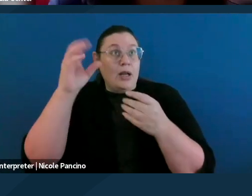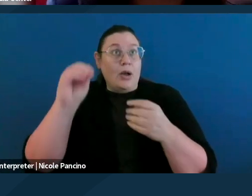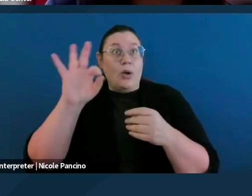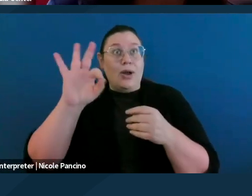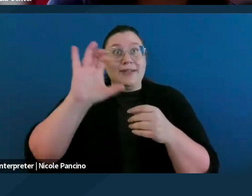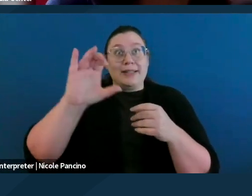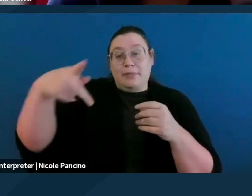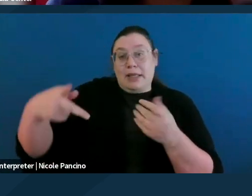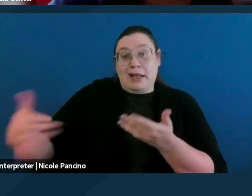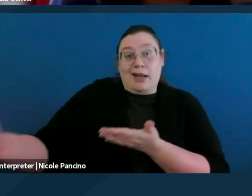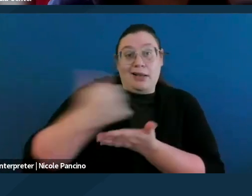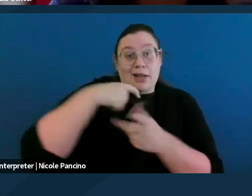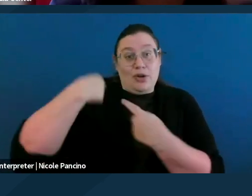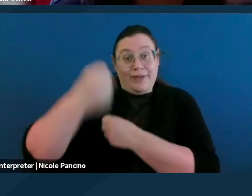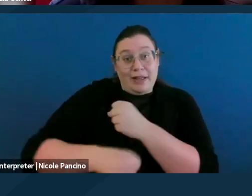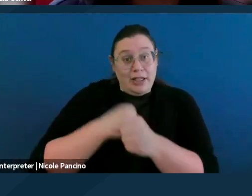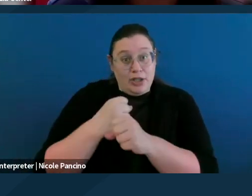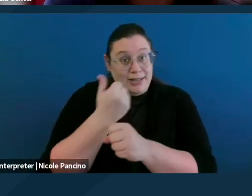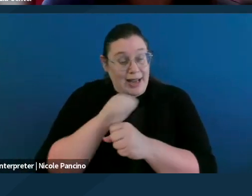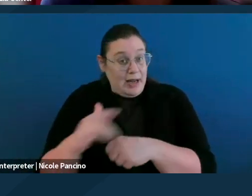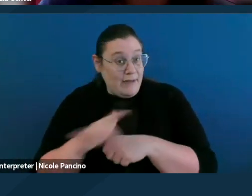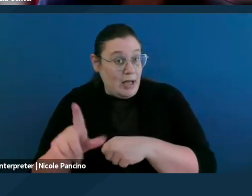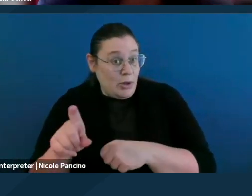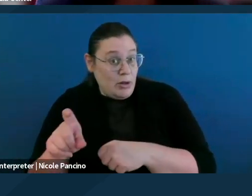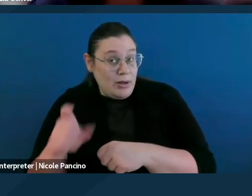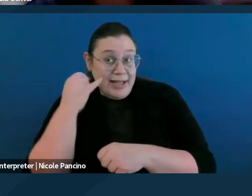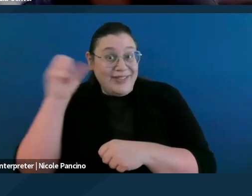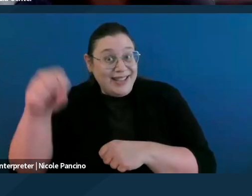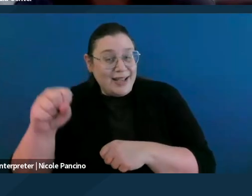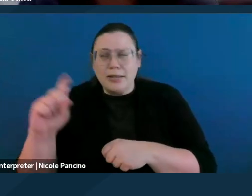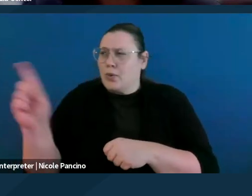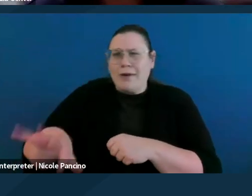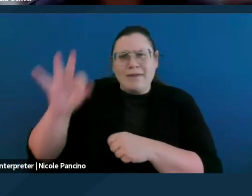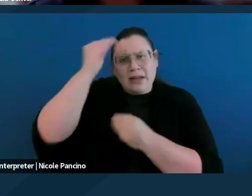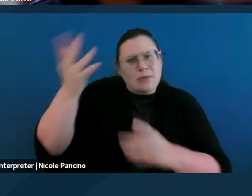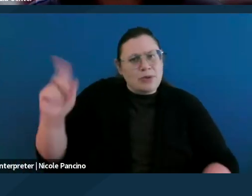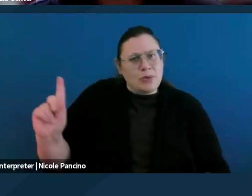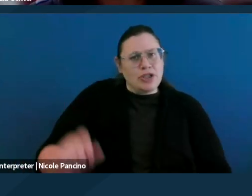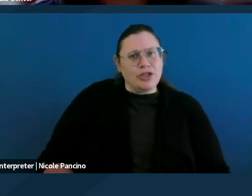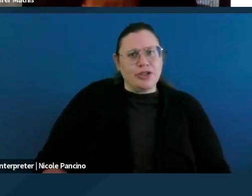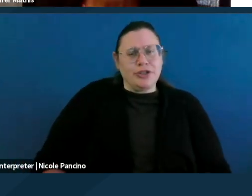OFCCP collected over the years available? And if so, where do we find it?